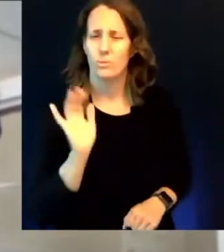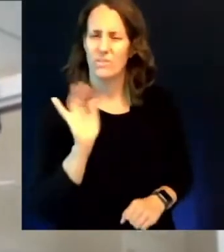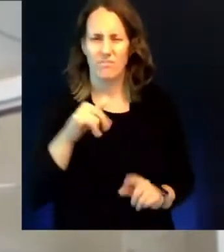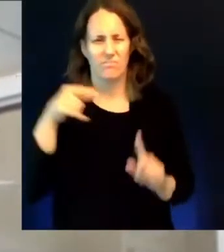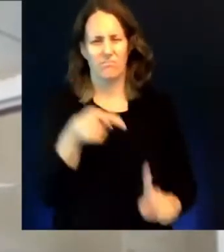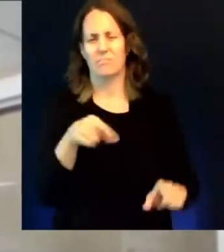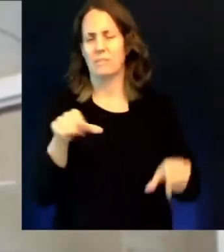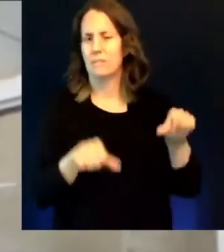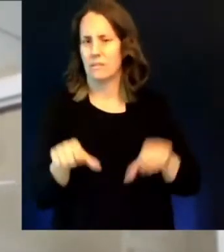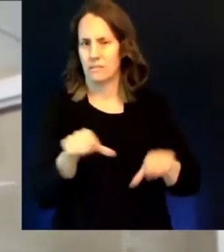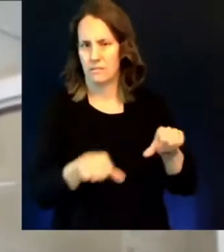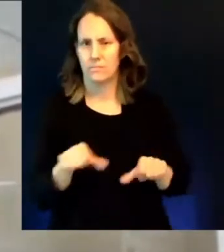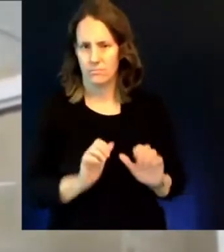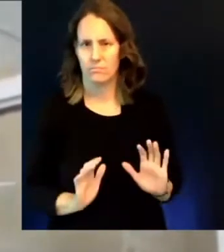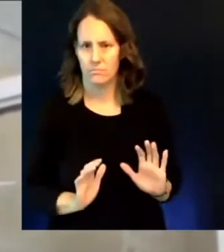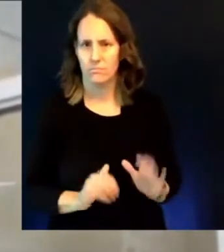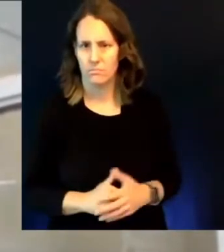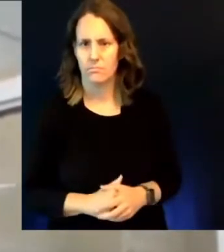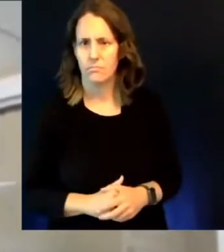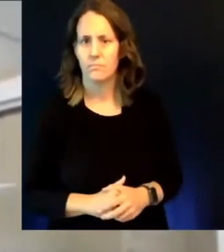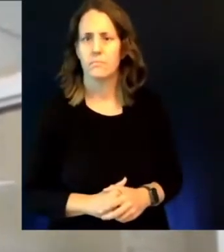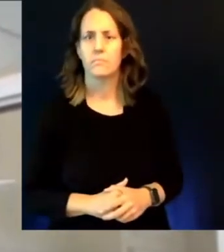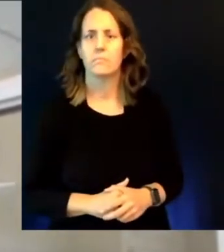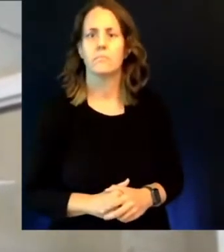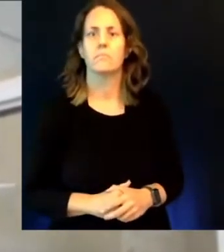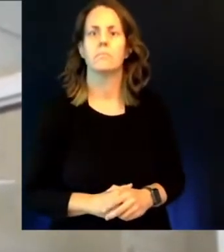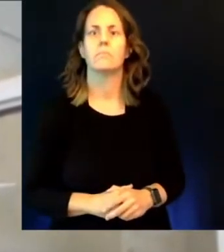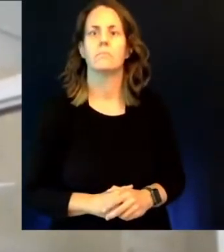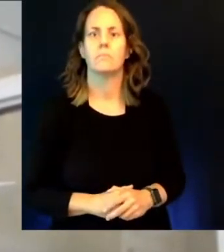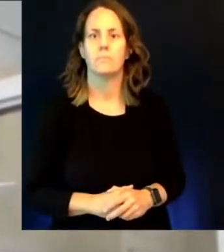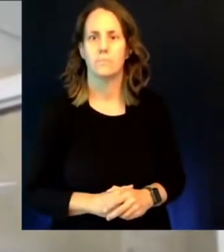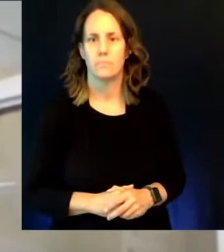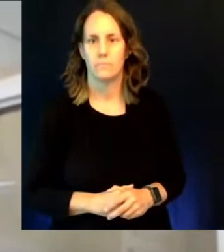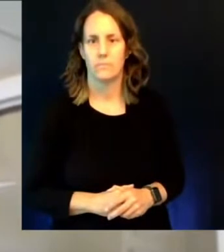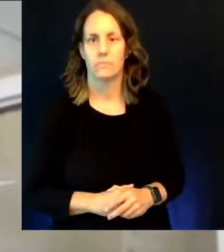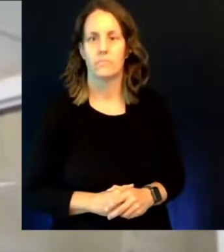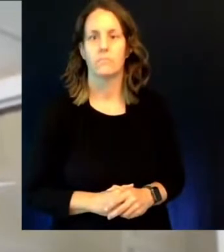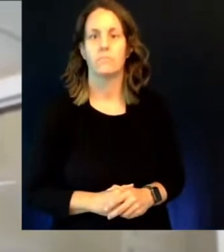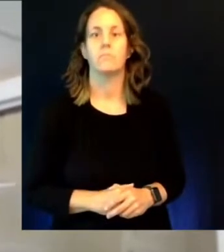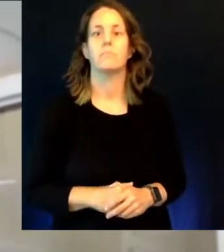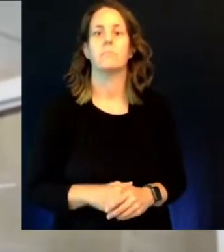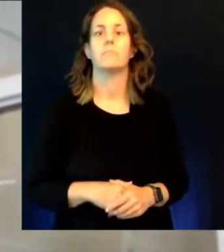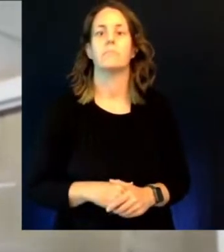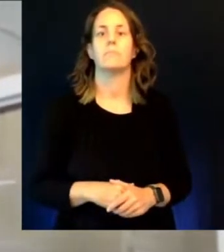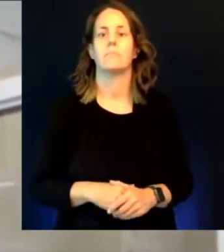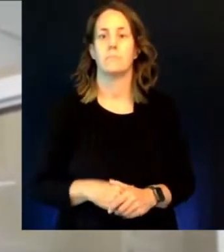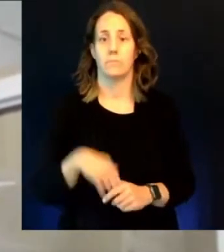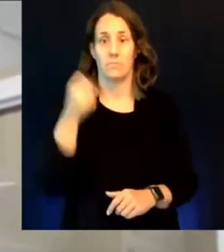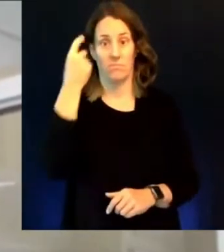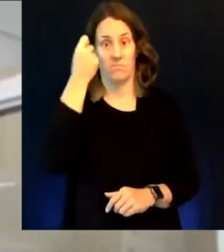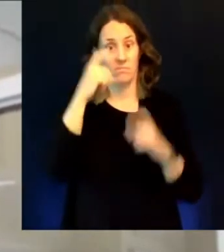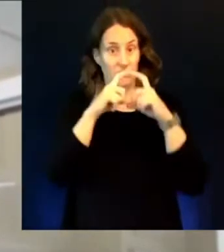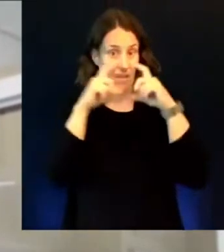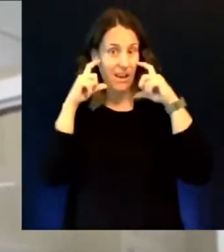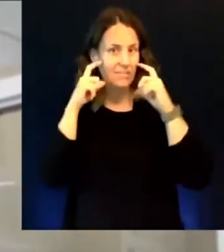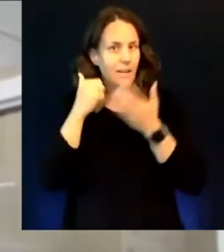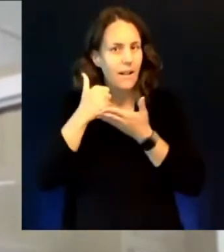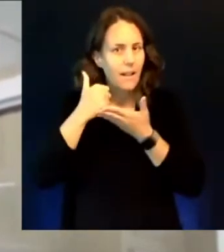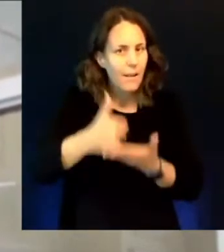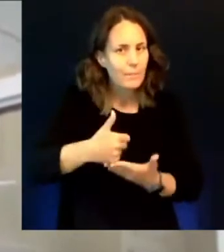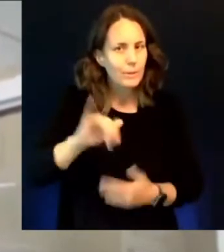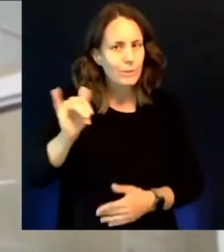indoor mask wearing. But we're bracing for the pandemic to get worse. And when